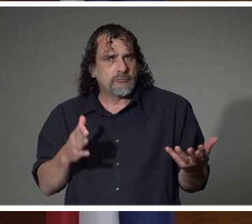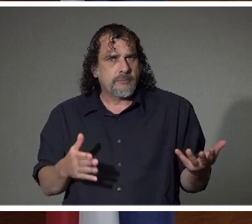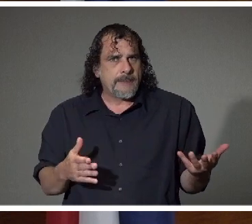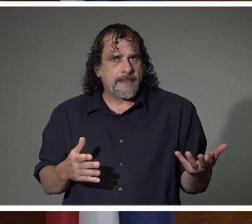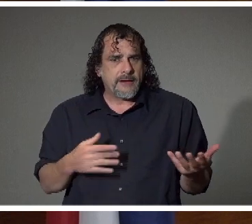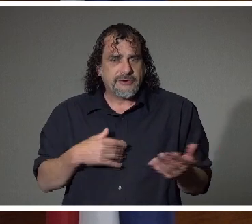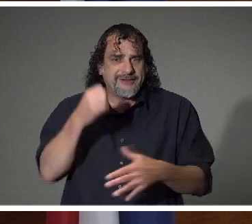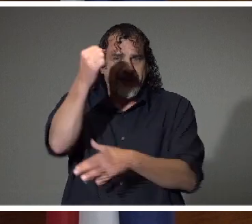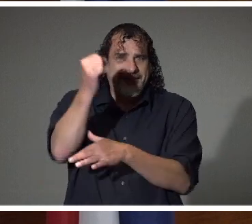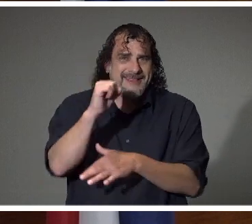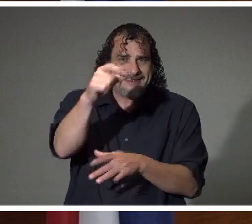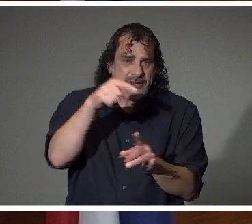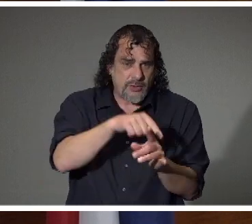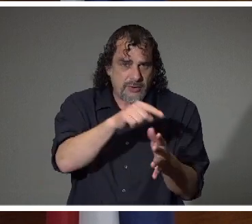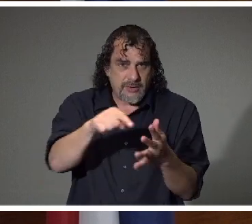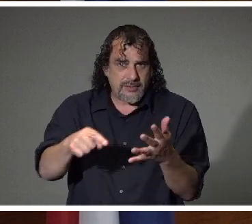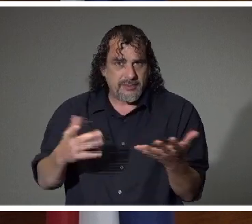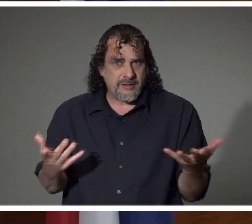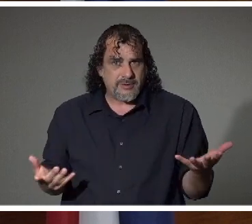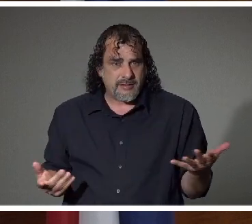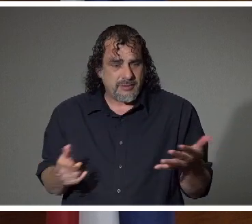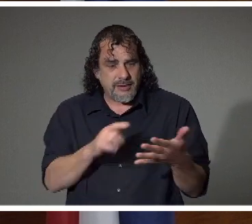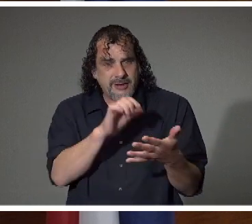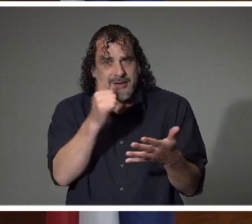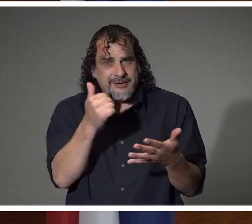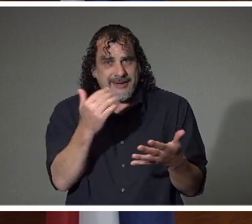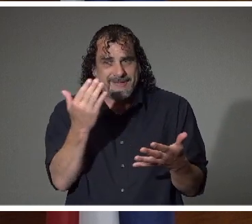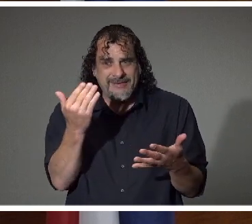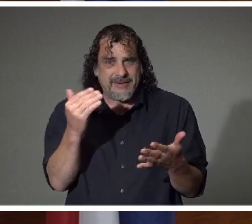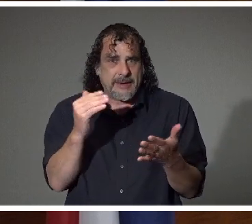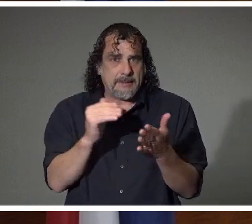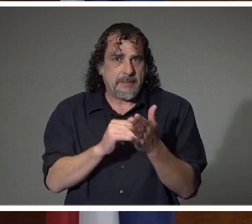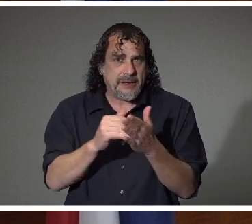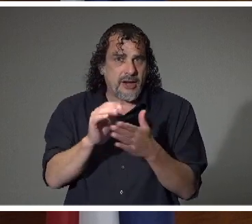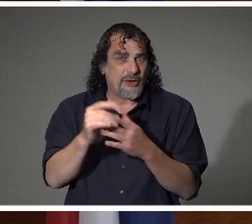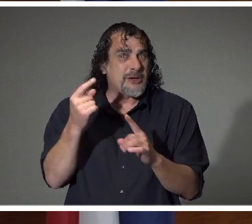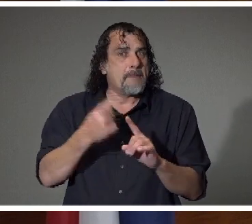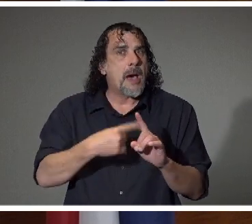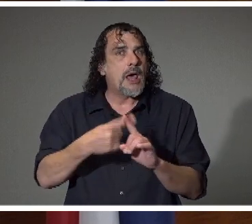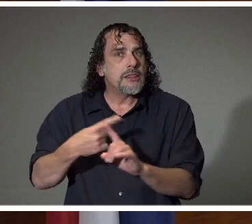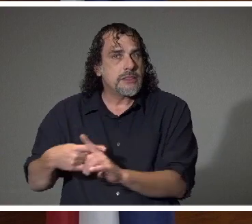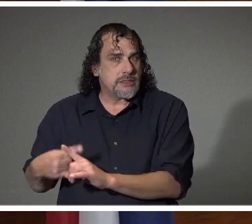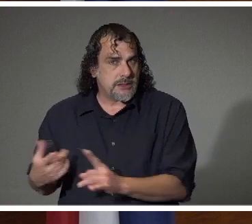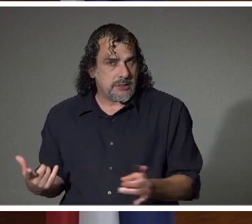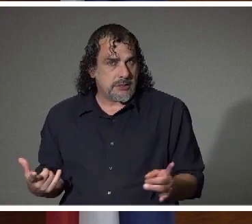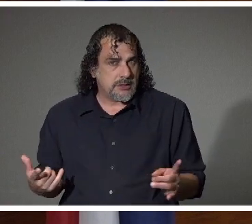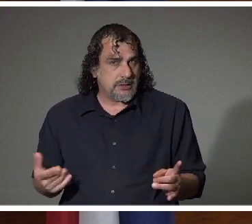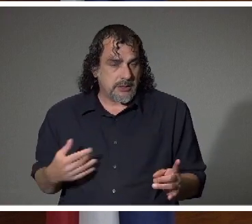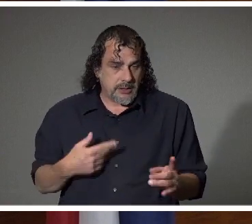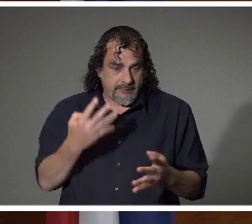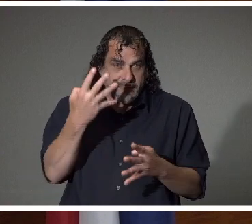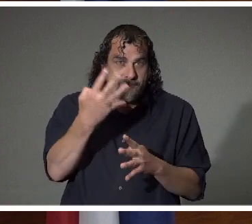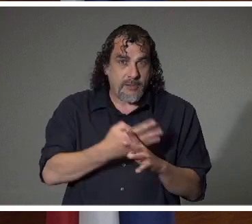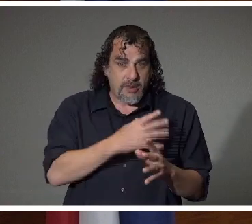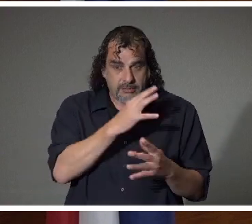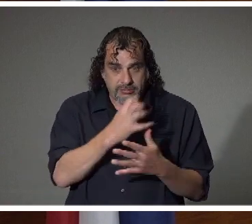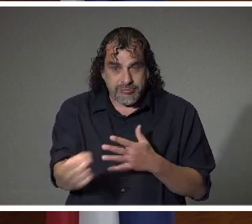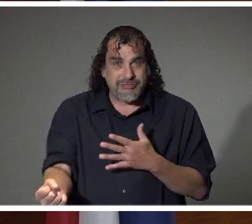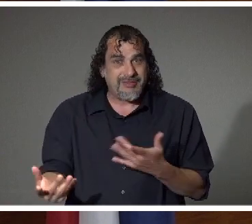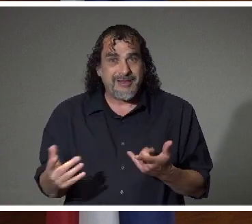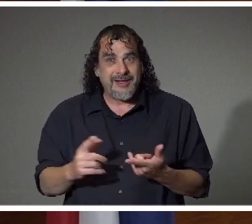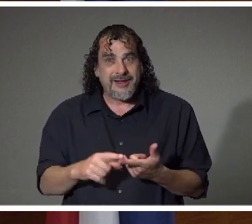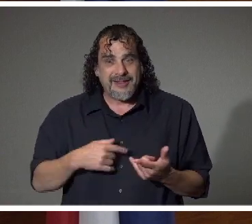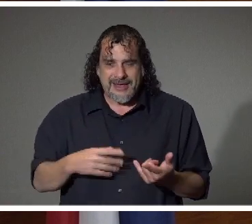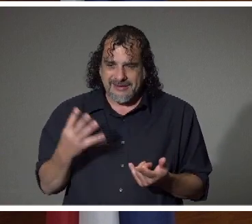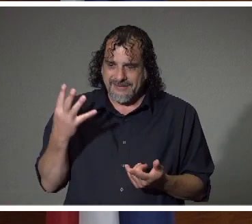from the casinos is between 10 and $15 million a month. So if you just had 4 months of that, that'd be somewhere between $50